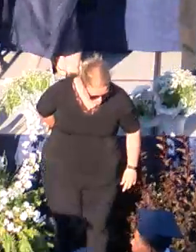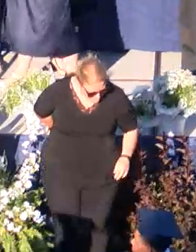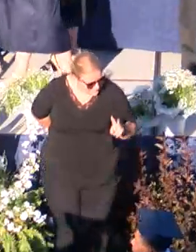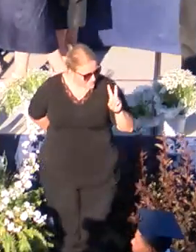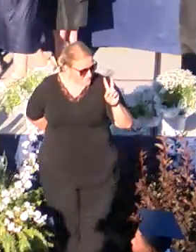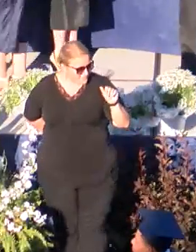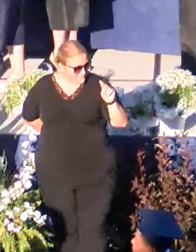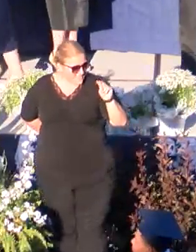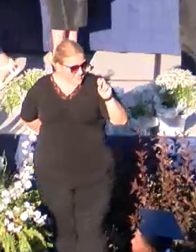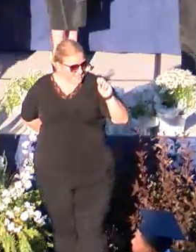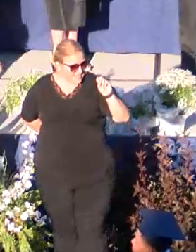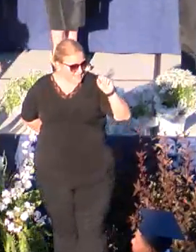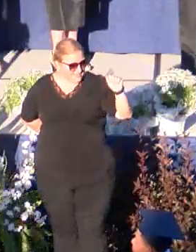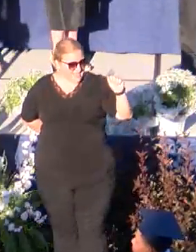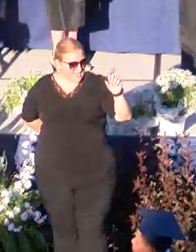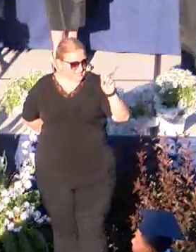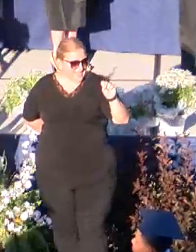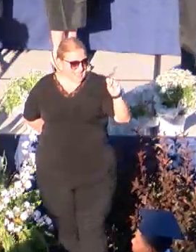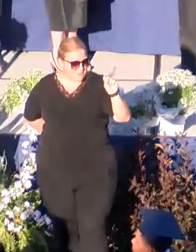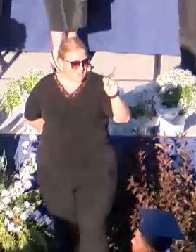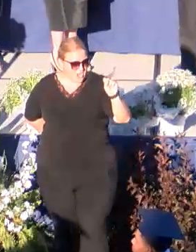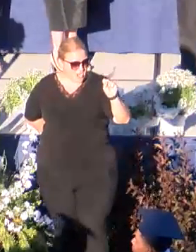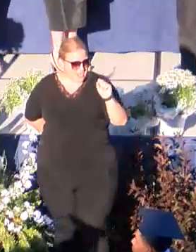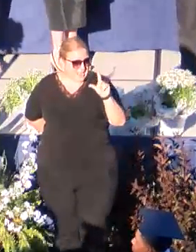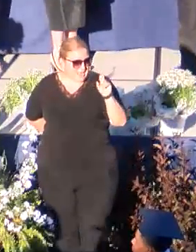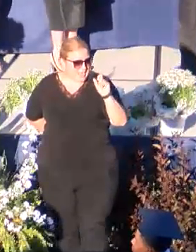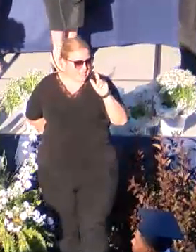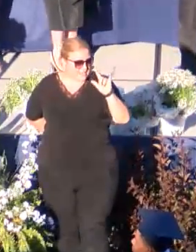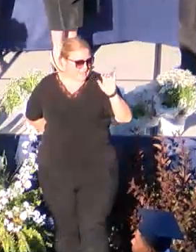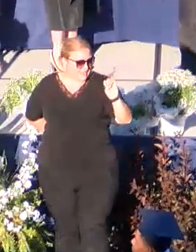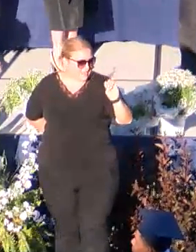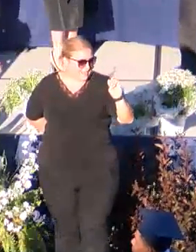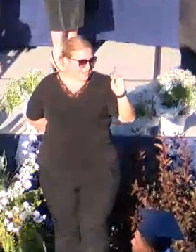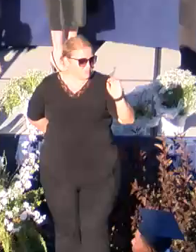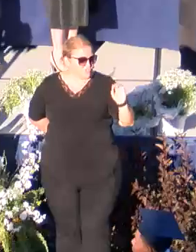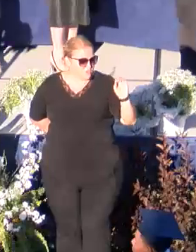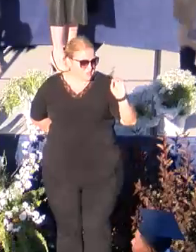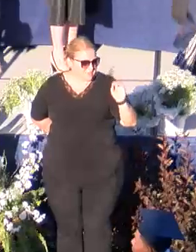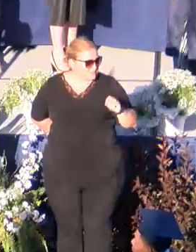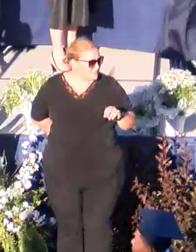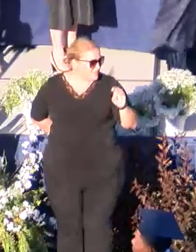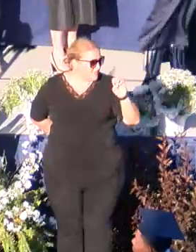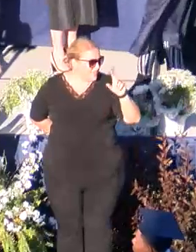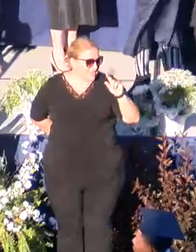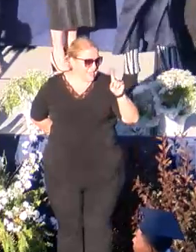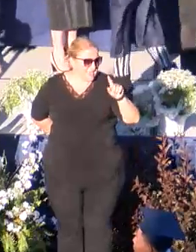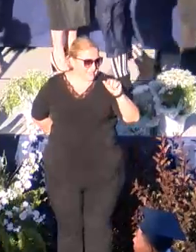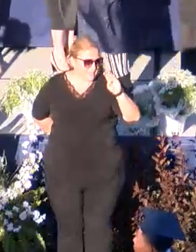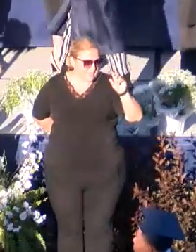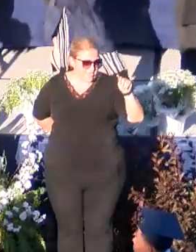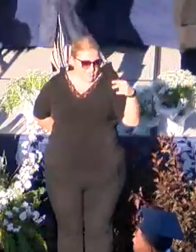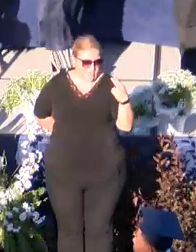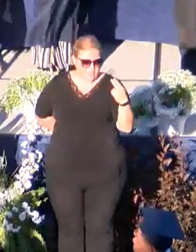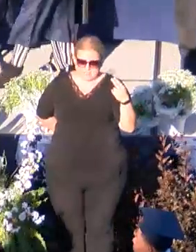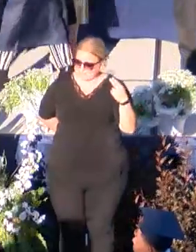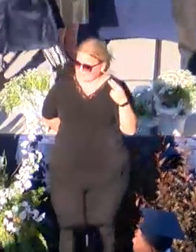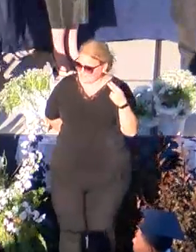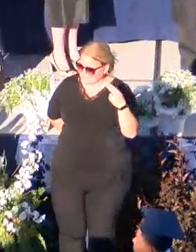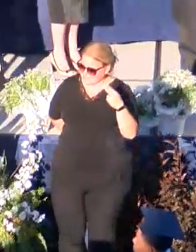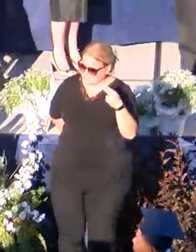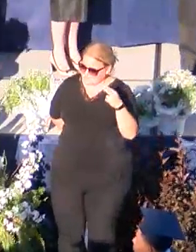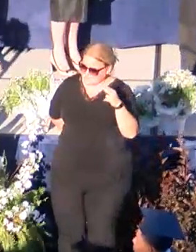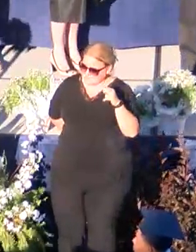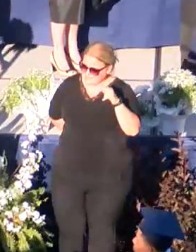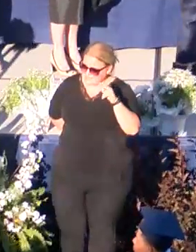Vanessa Sandoval. Leslie Ochoa. Elizabeth Grace Tono.